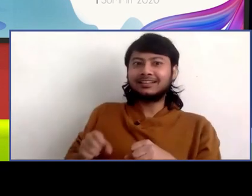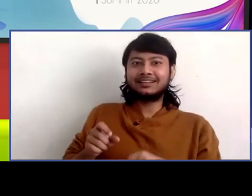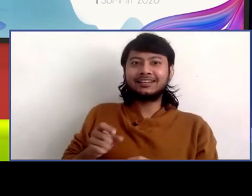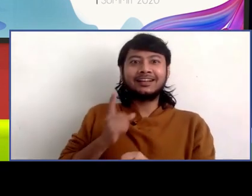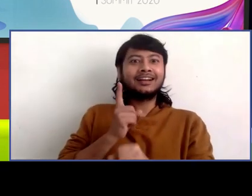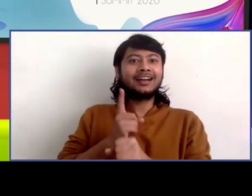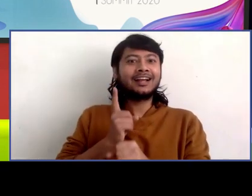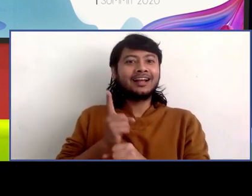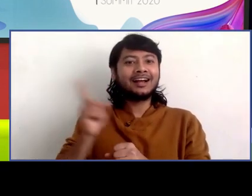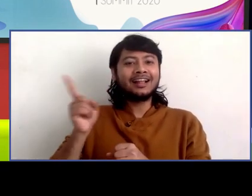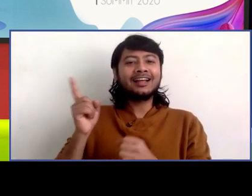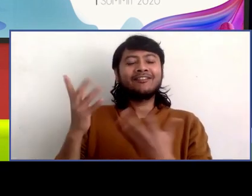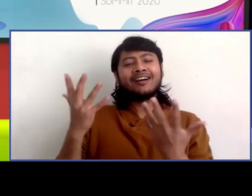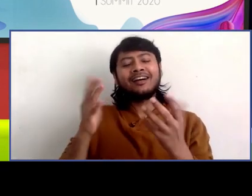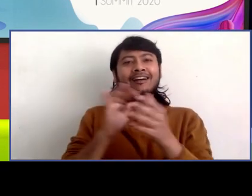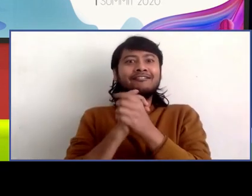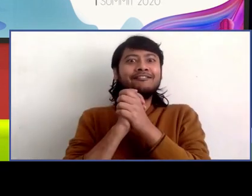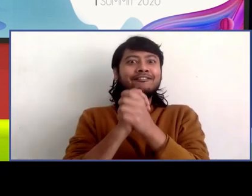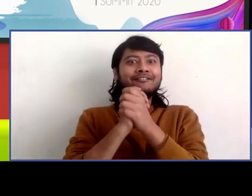talking to a friend.